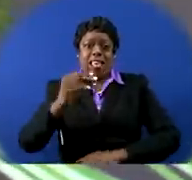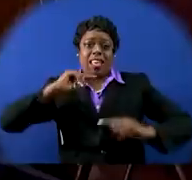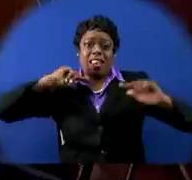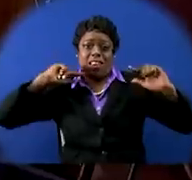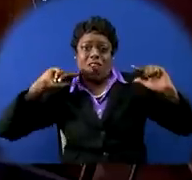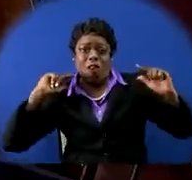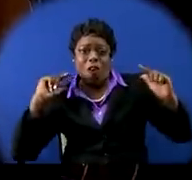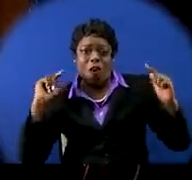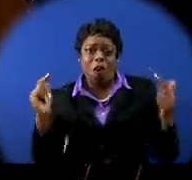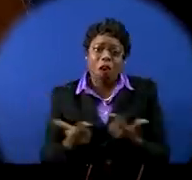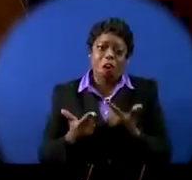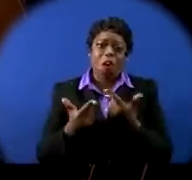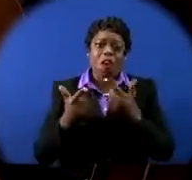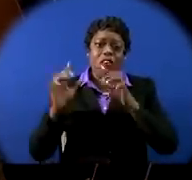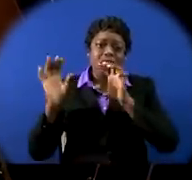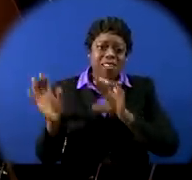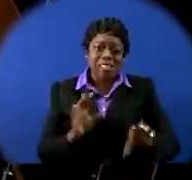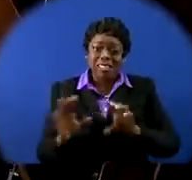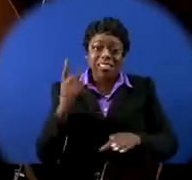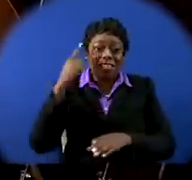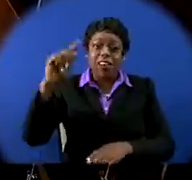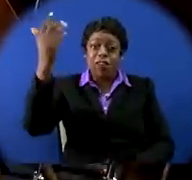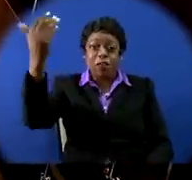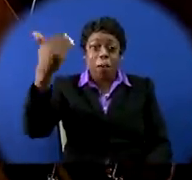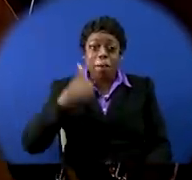all he's done for me,